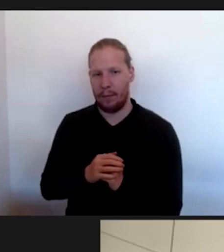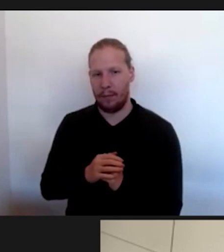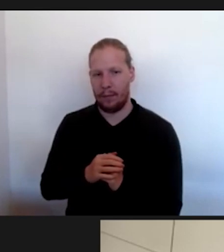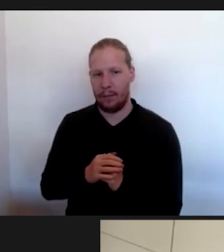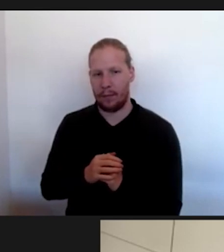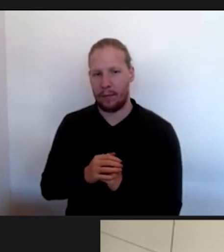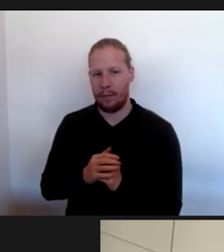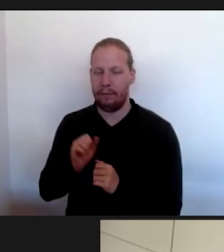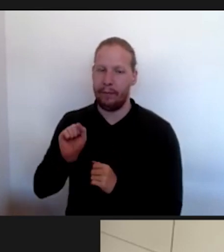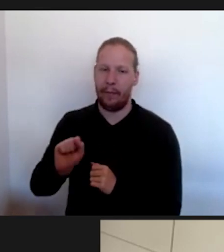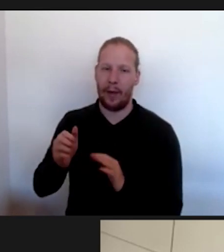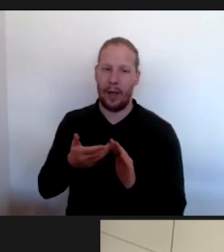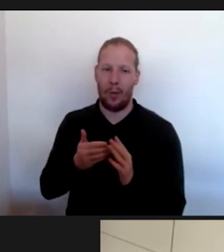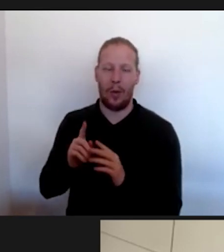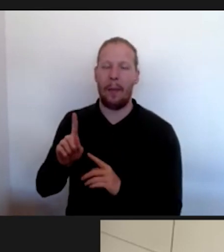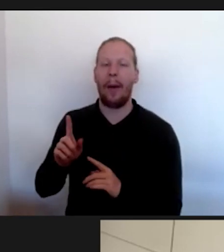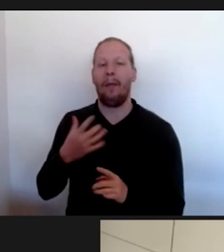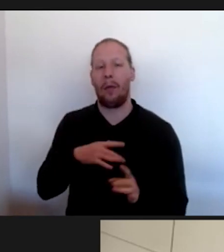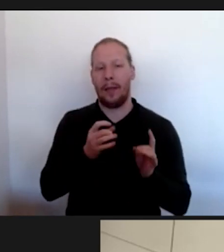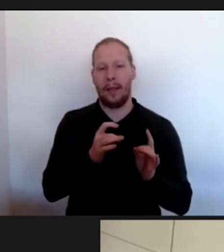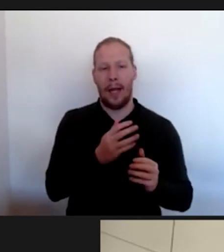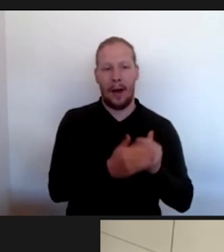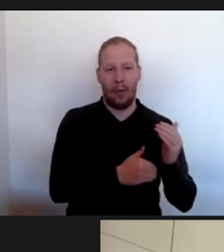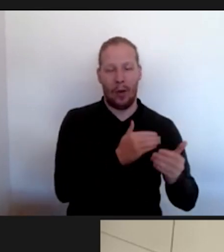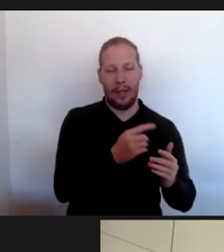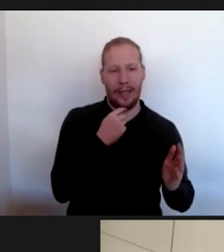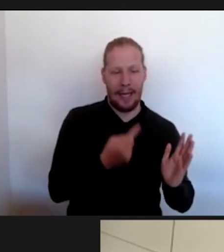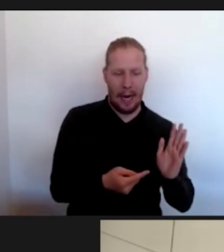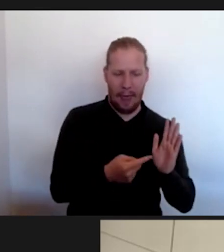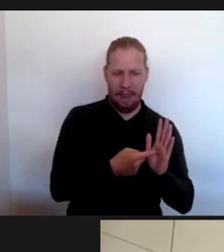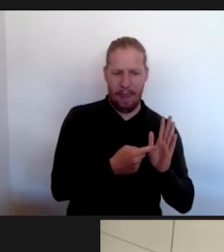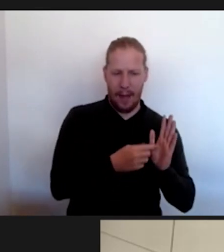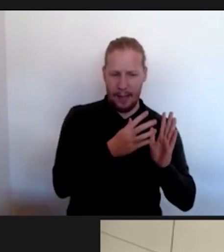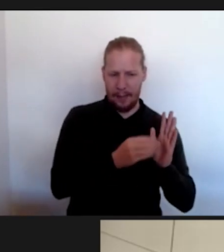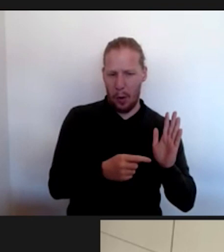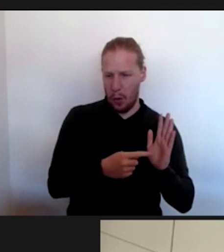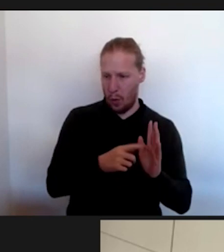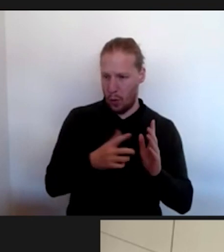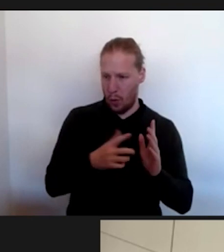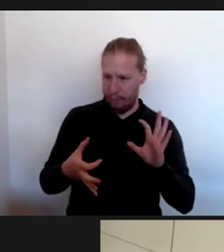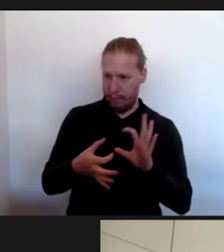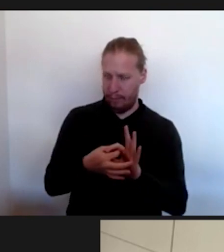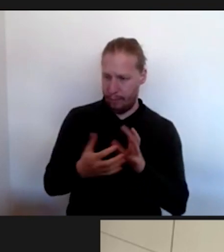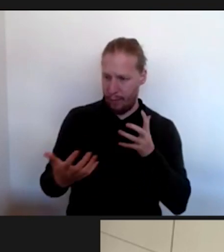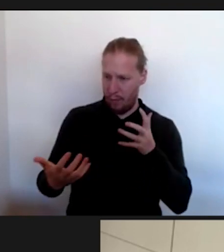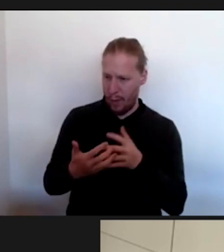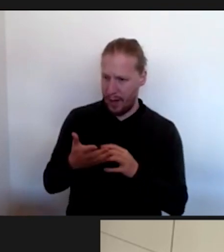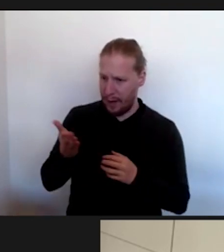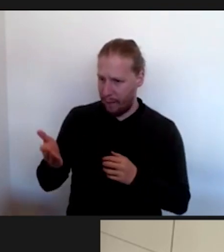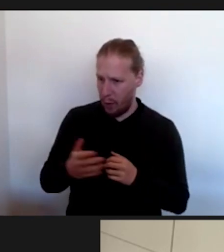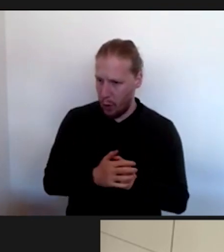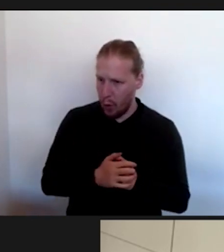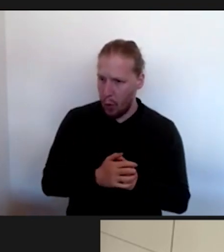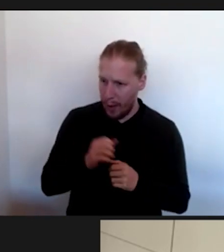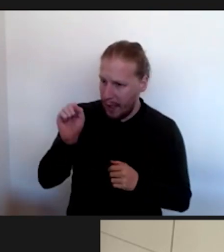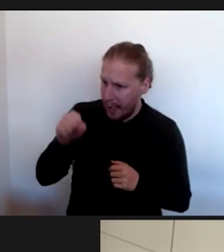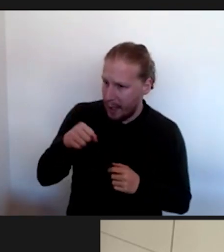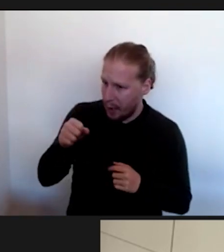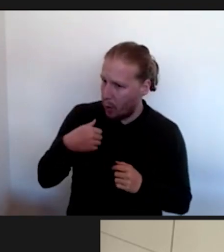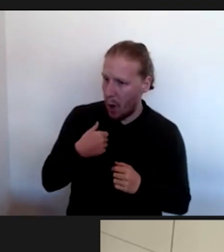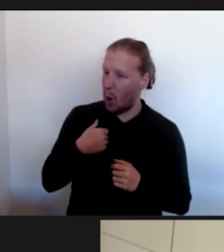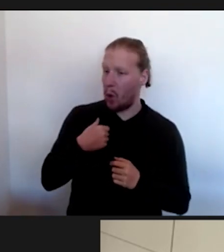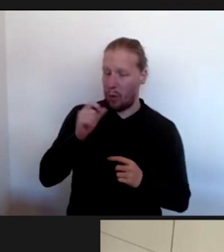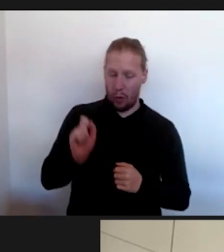just checking in and going, does this model work? Is this going to work? Is this going to work? Okay, if it's not going to work, let's start again before you go wider.